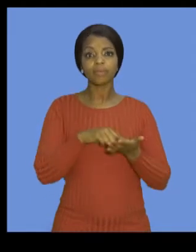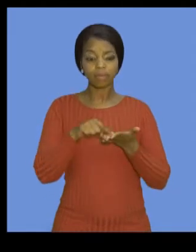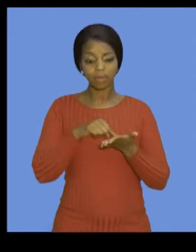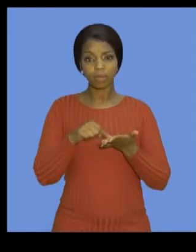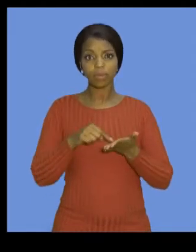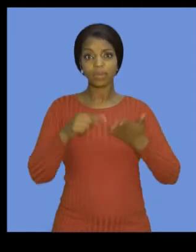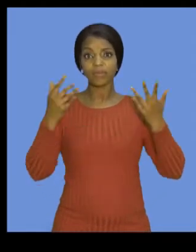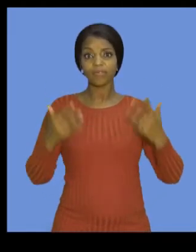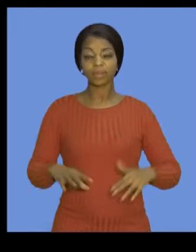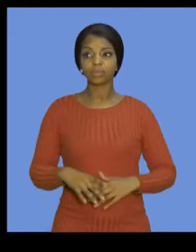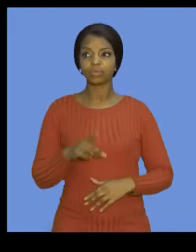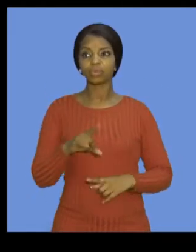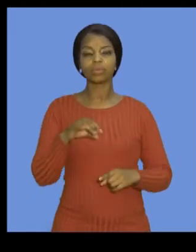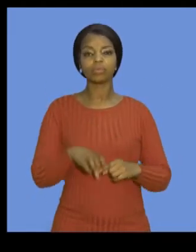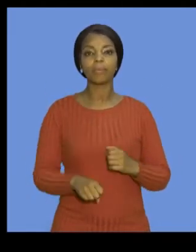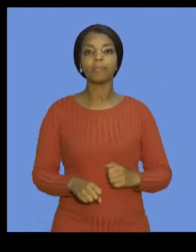to be, let's say,